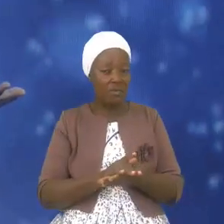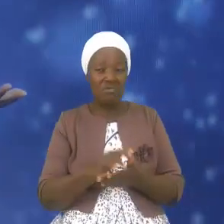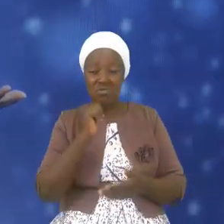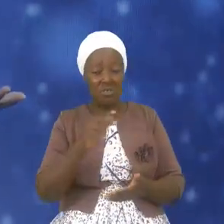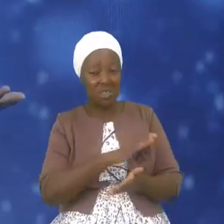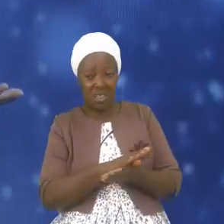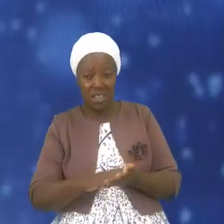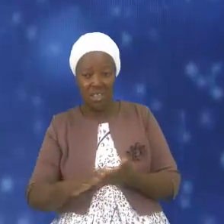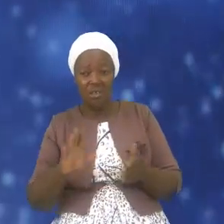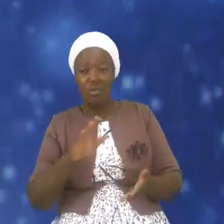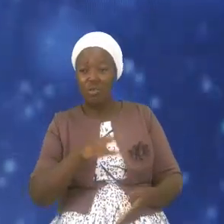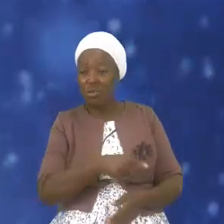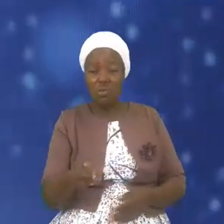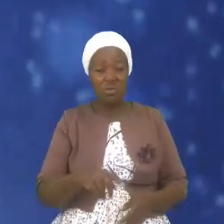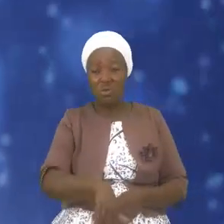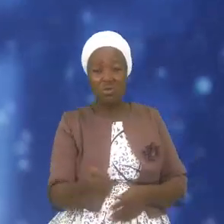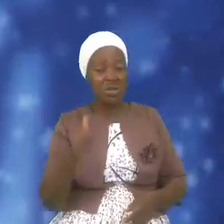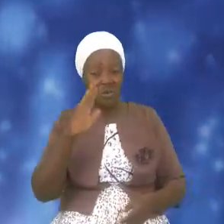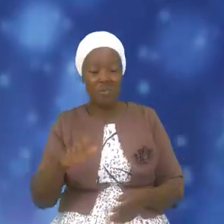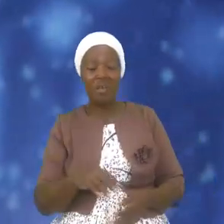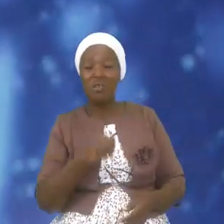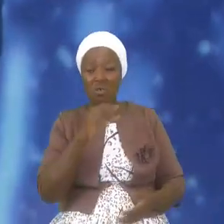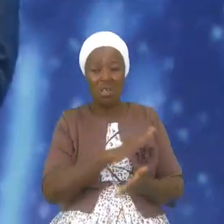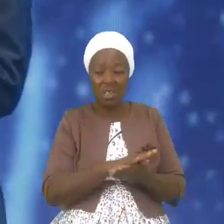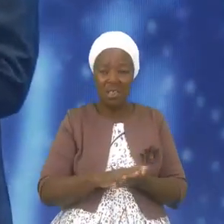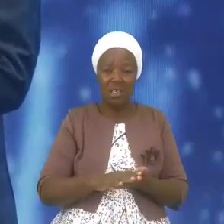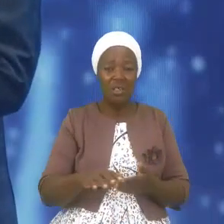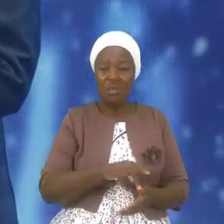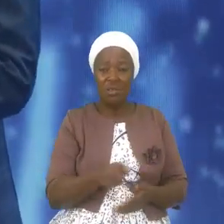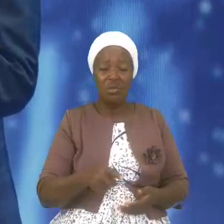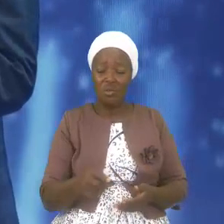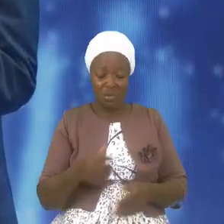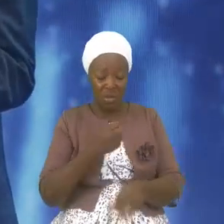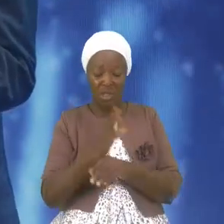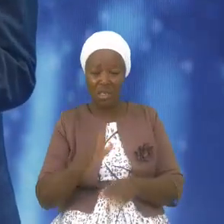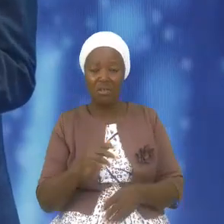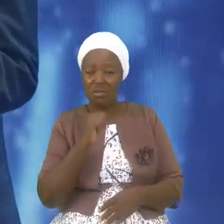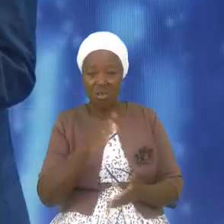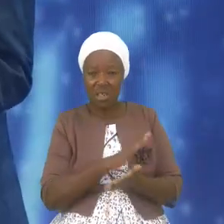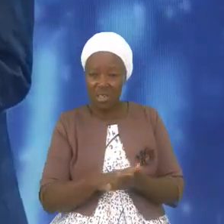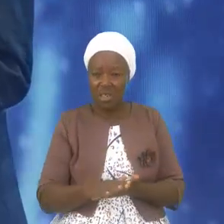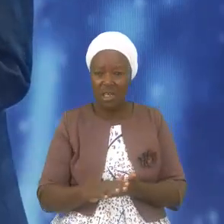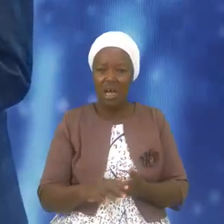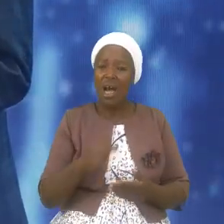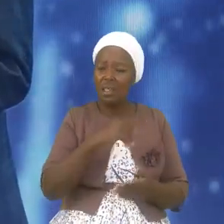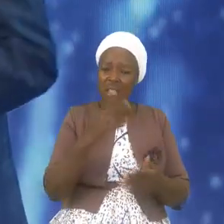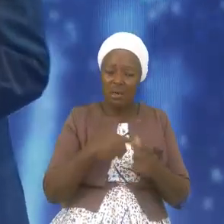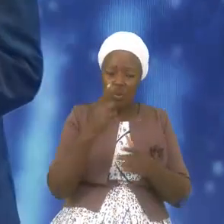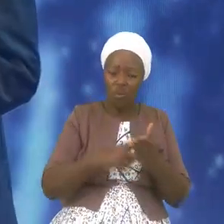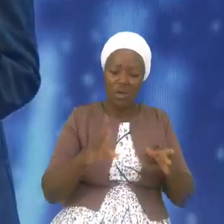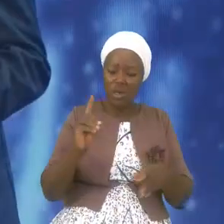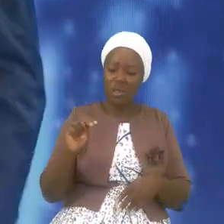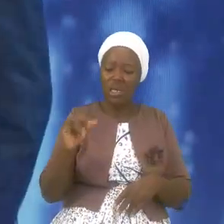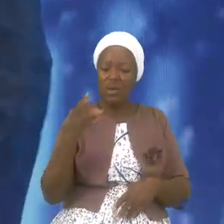was saying is this: your wage in the balances as unclean people, and